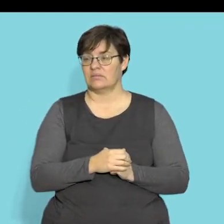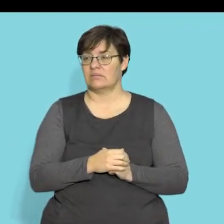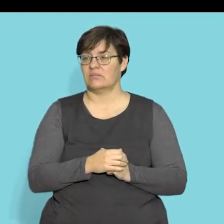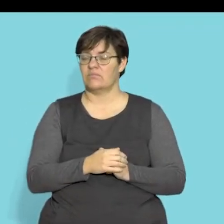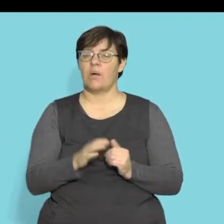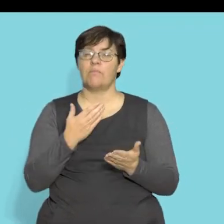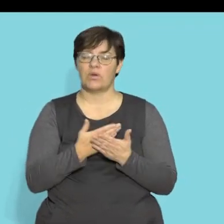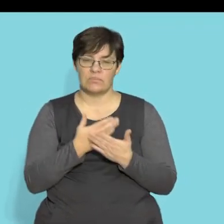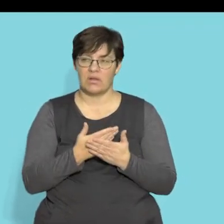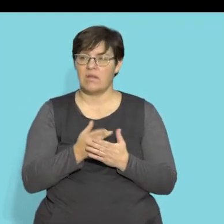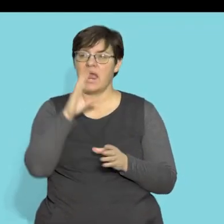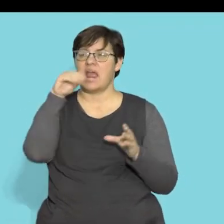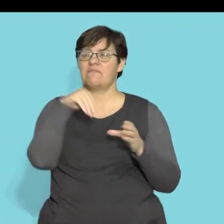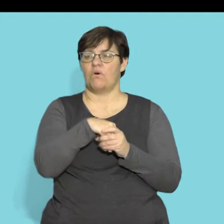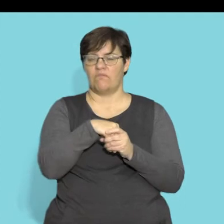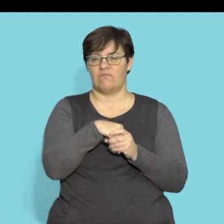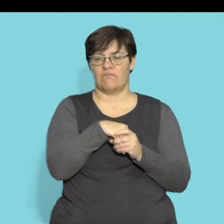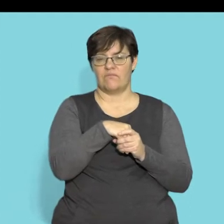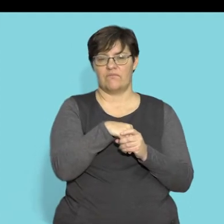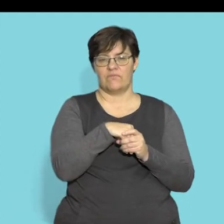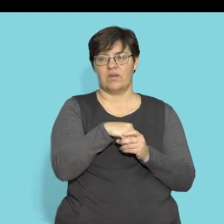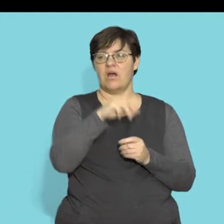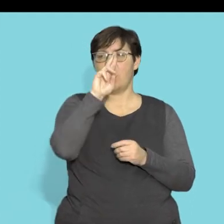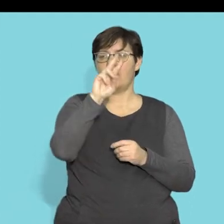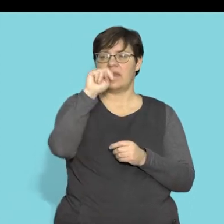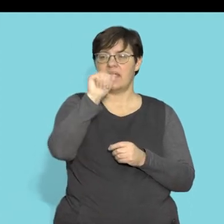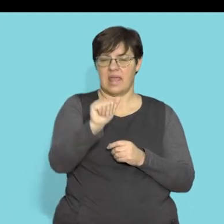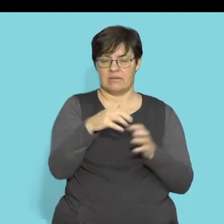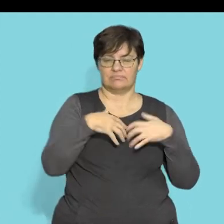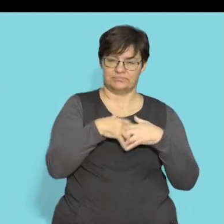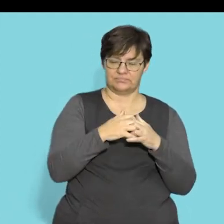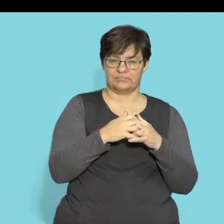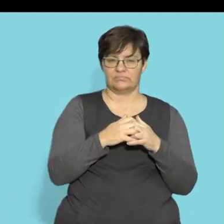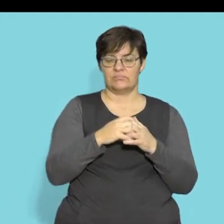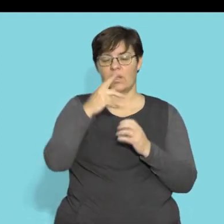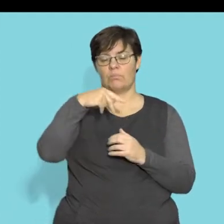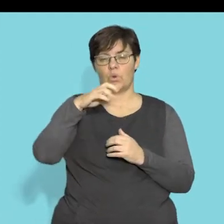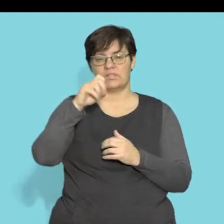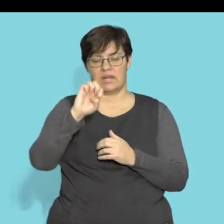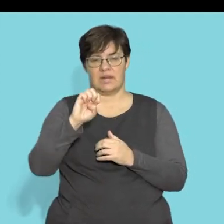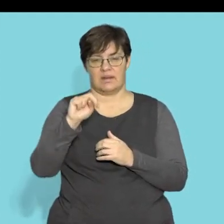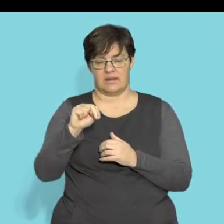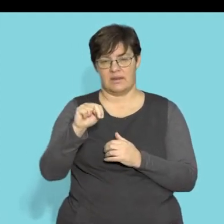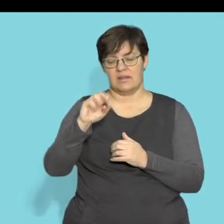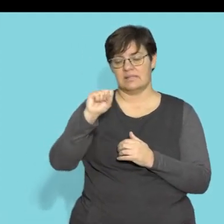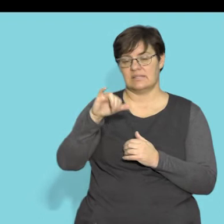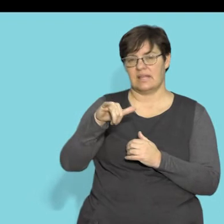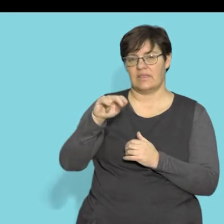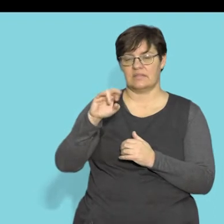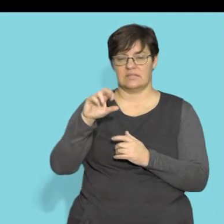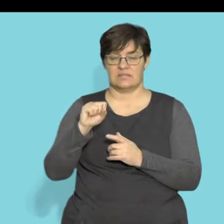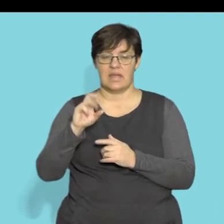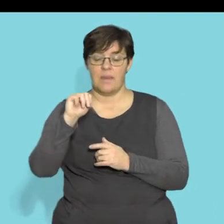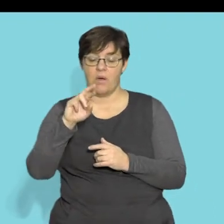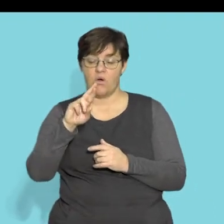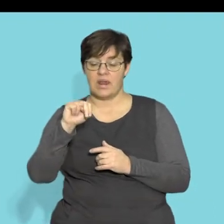unpack possibly how the involvement of these RNAs take place in protein synthesis. We recollect that